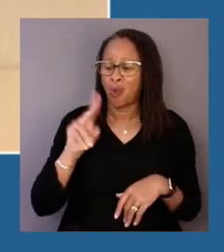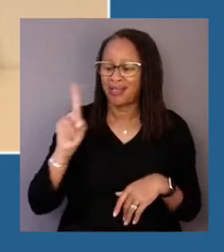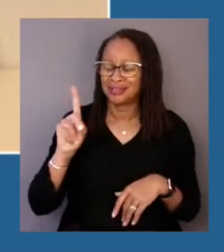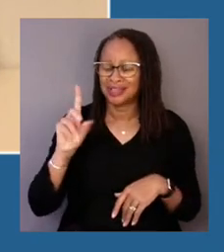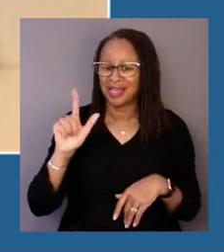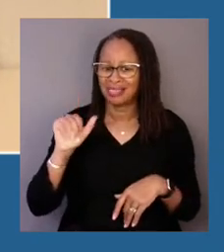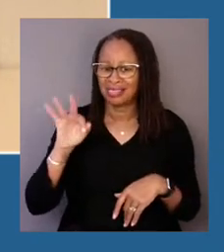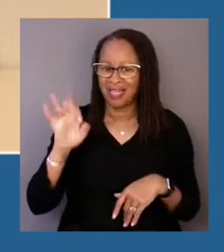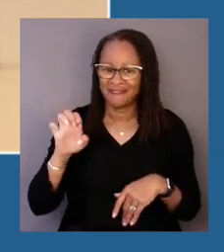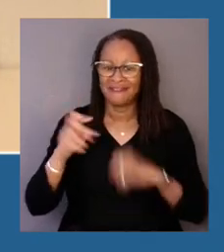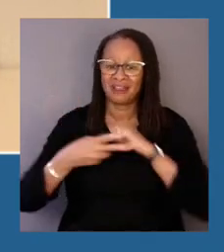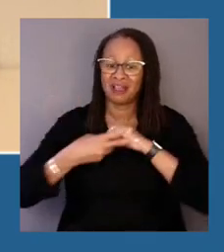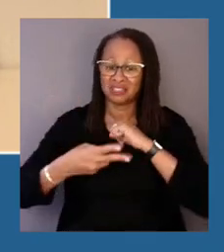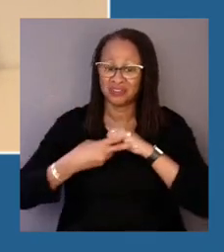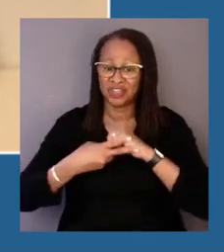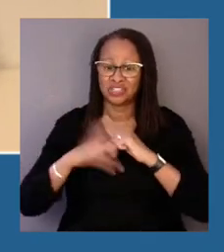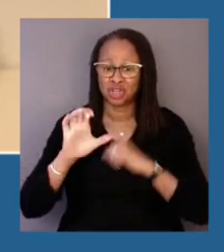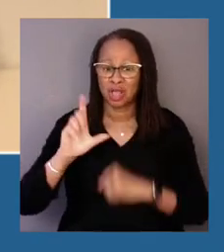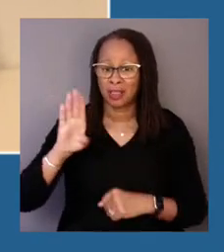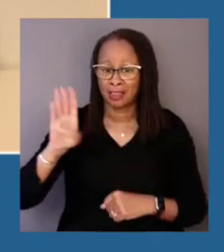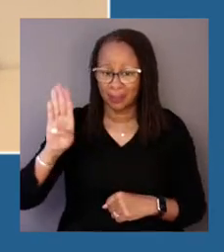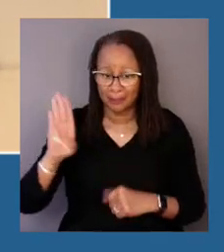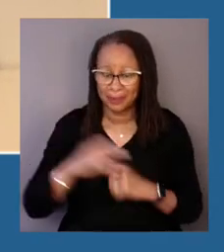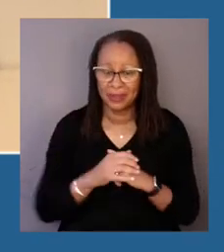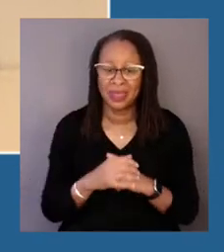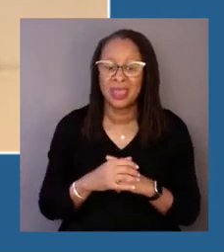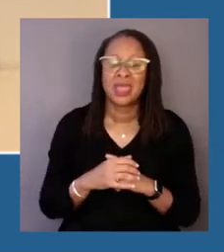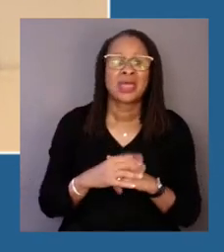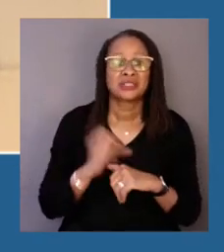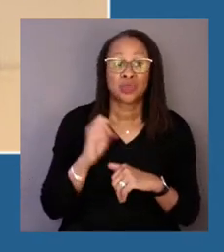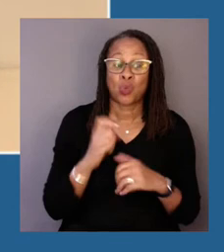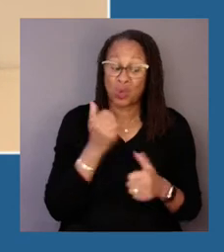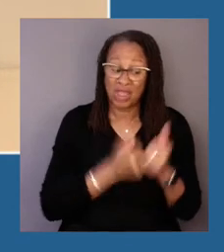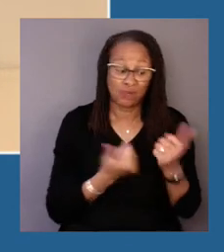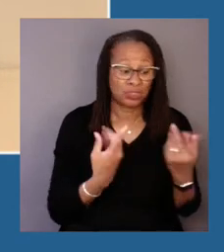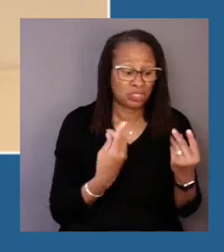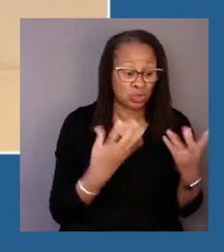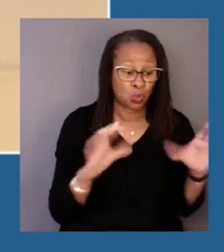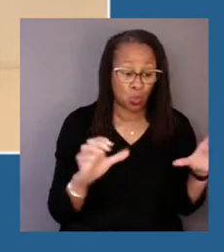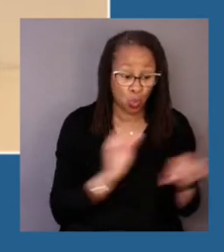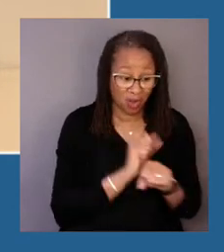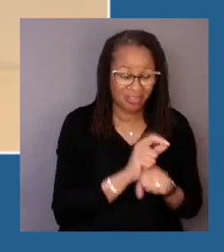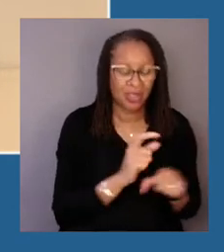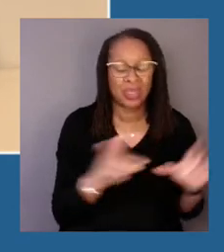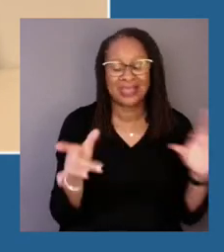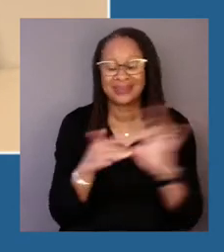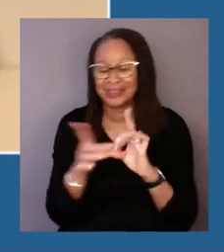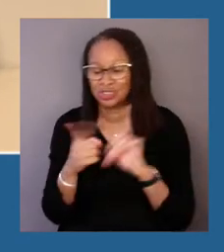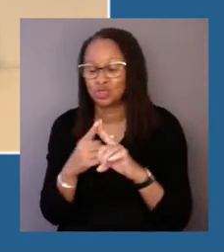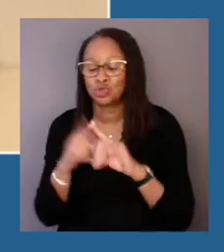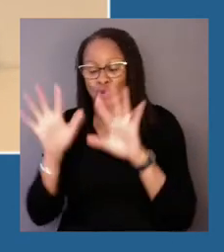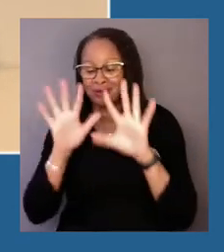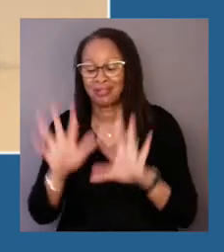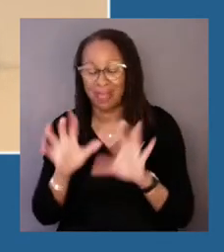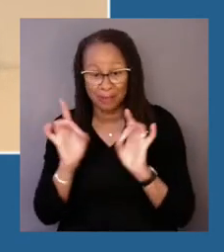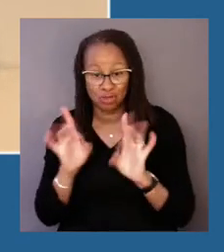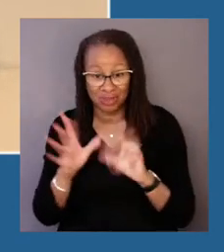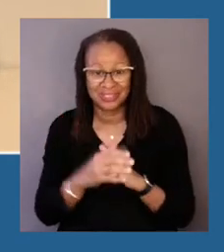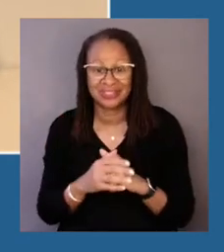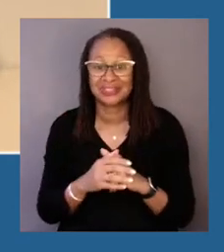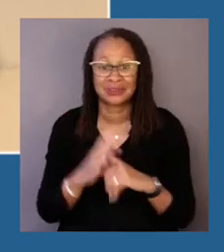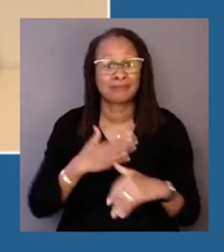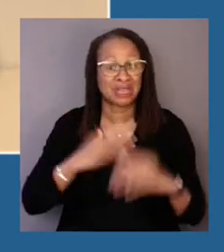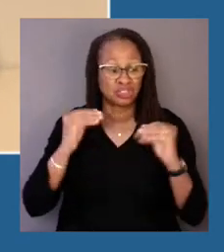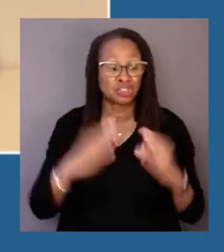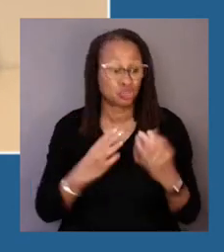whenever we were doing conservation, to tie it into work with the climate crisis. So that's kind of where I, like, got my start, and it just went from there. And then it was